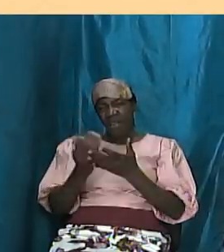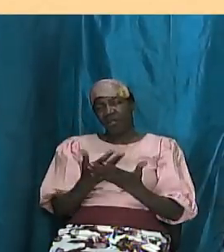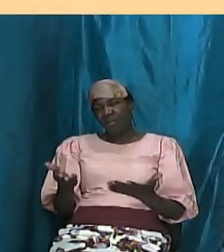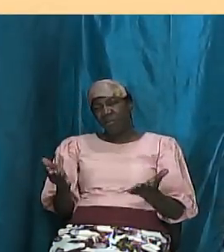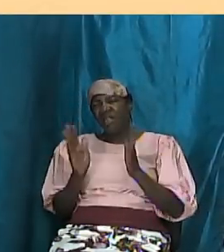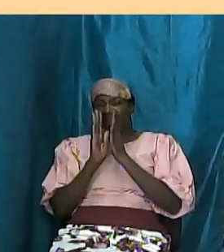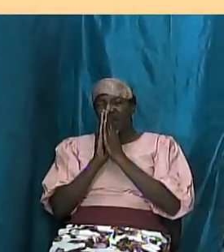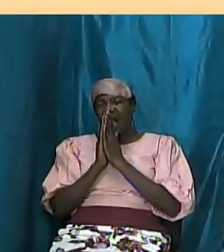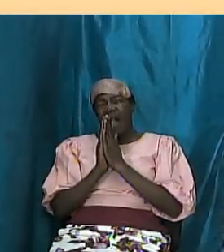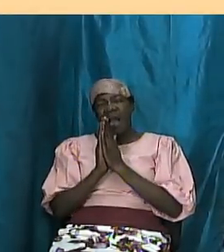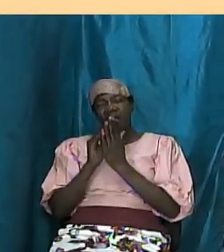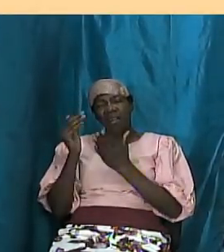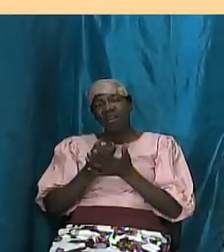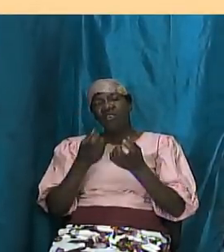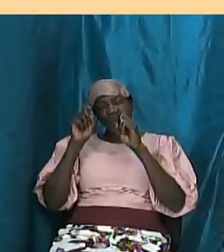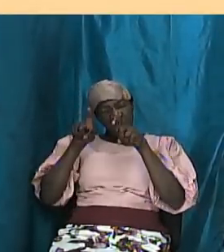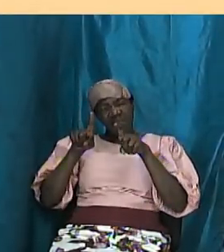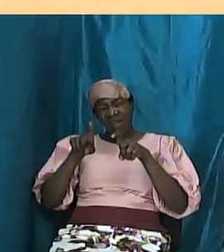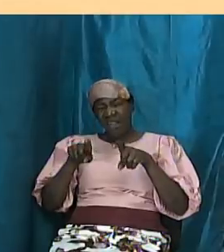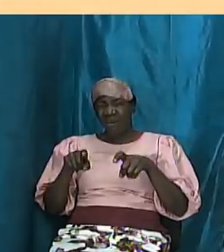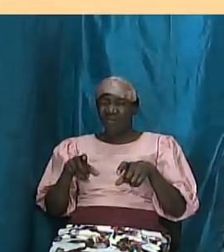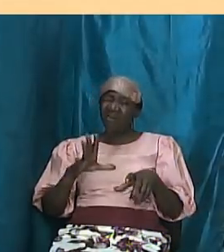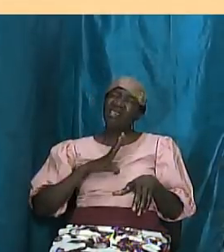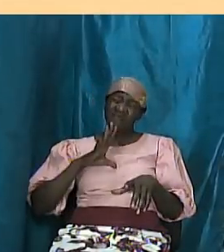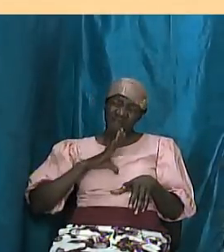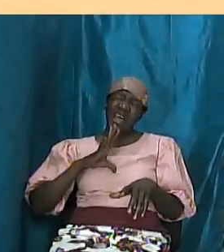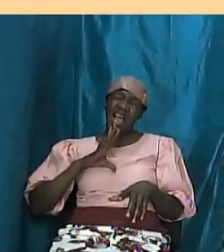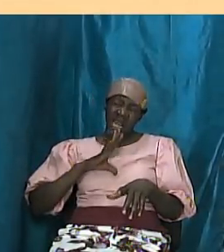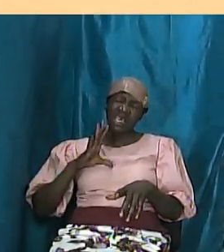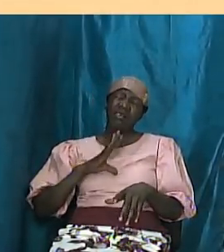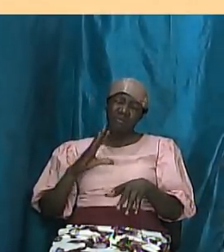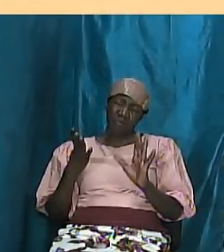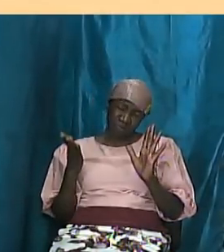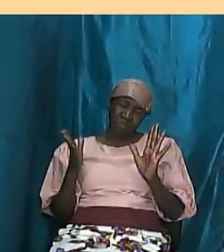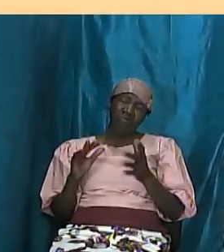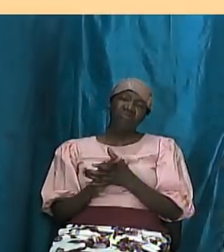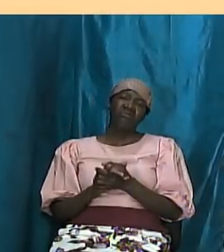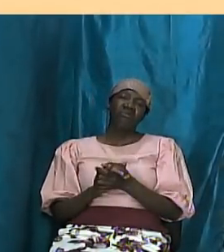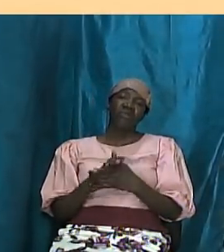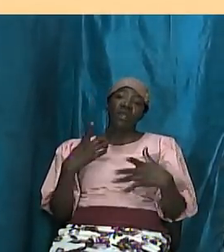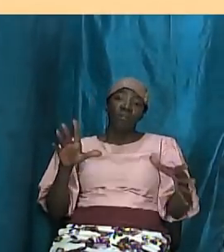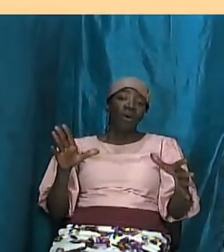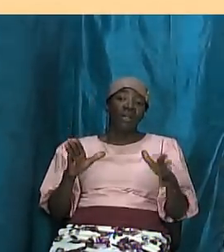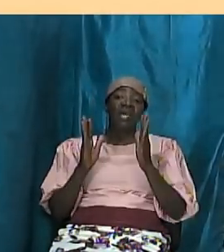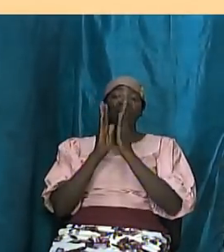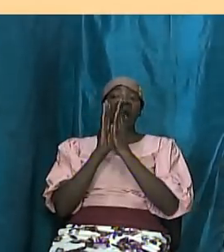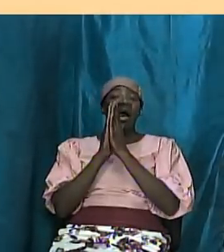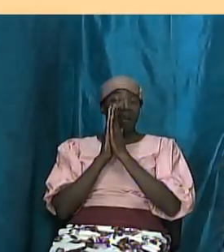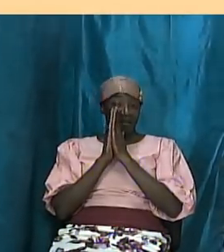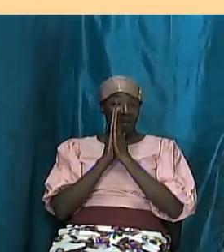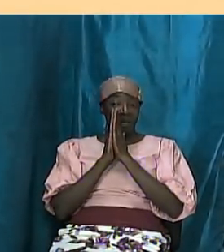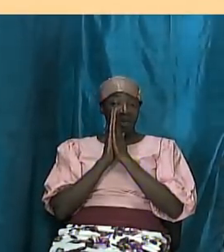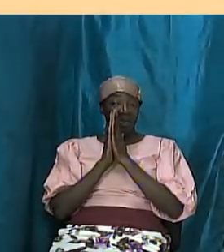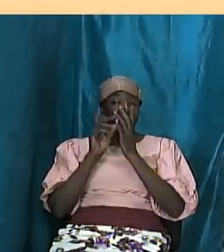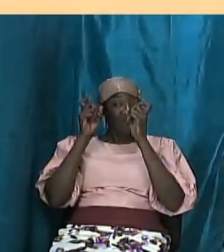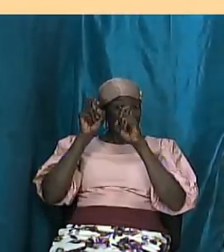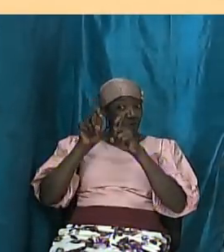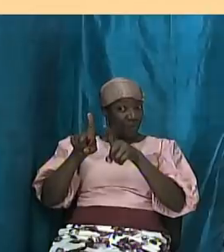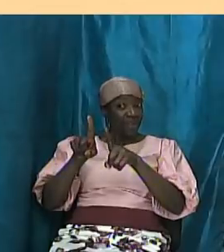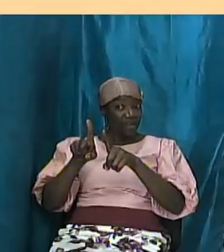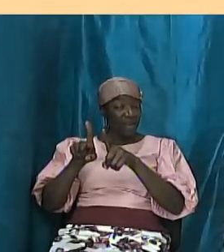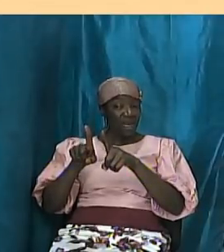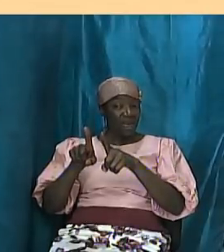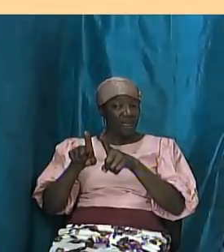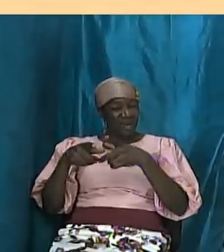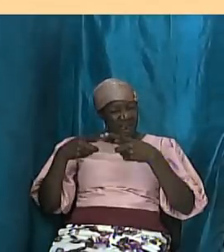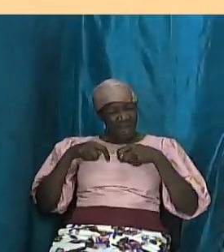certain questions, and that is quite fine. But in asking the questions and in putting your things together